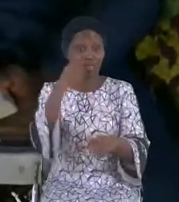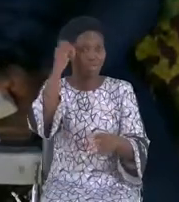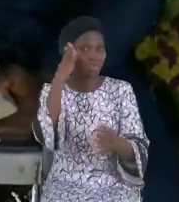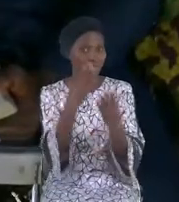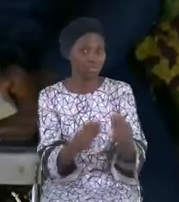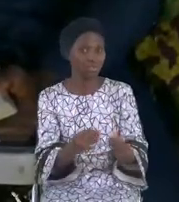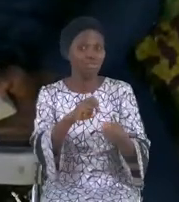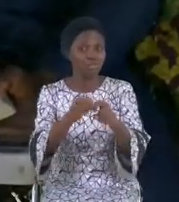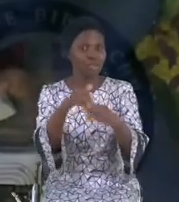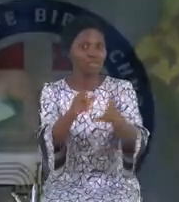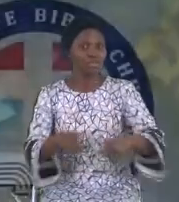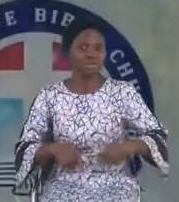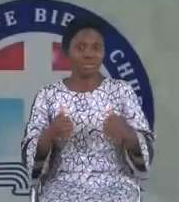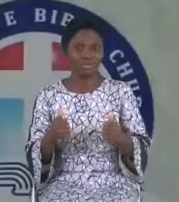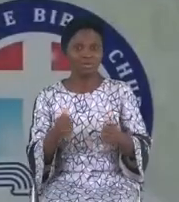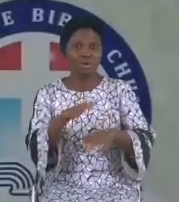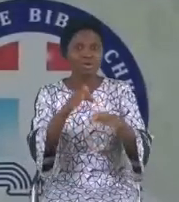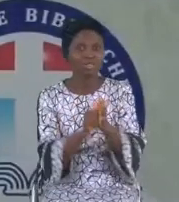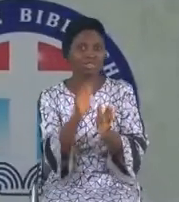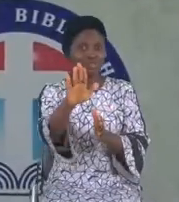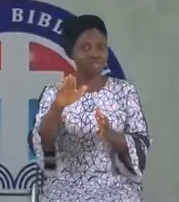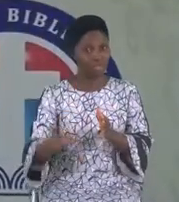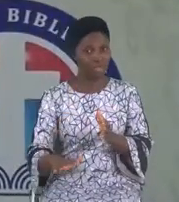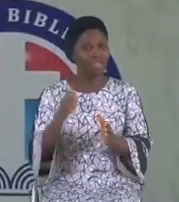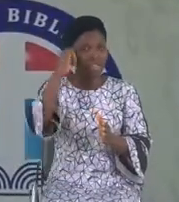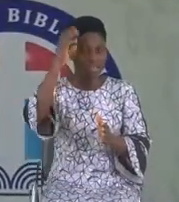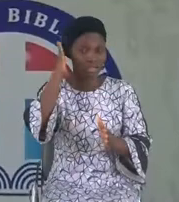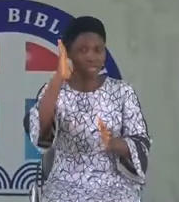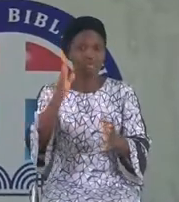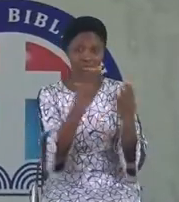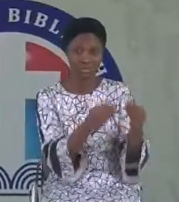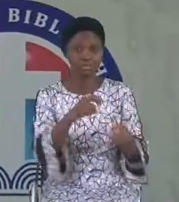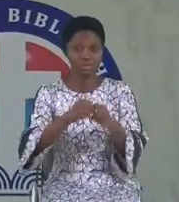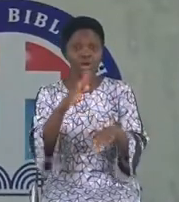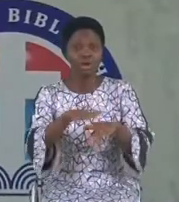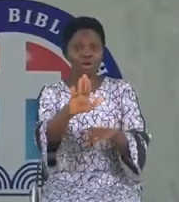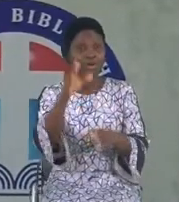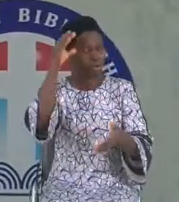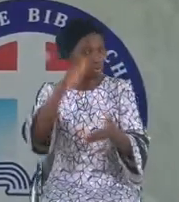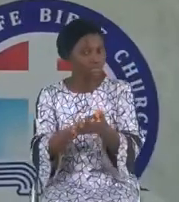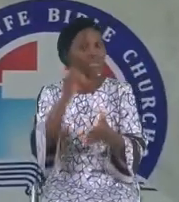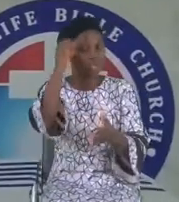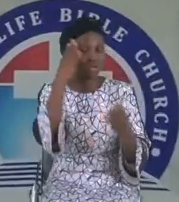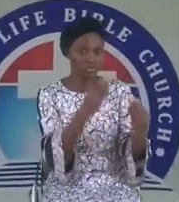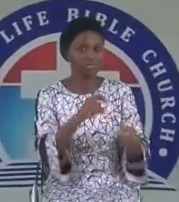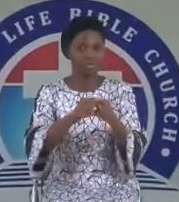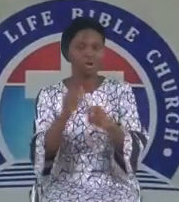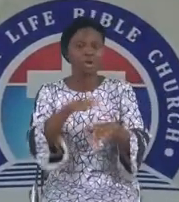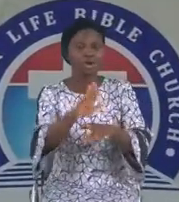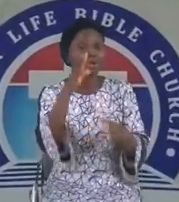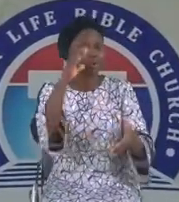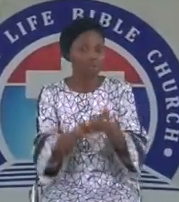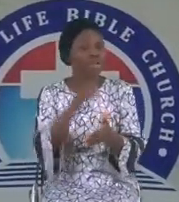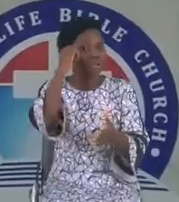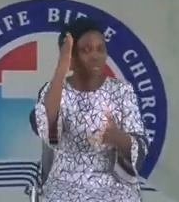child you'll solve the problem on your husband you'll solve the problem on your why you'll solve the problem